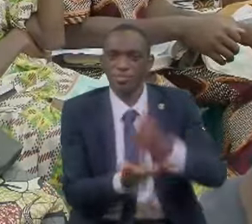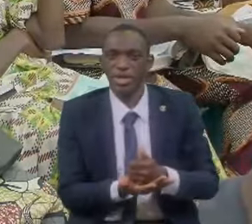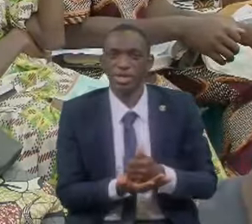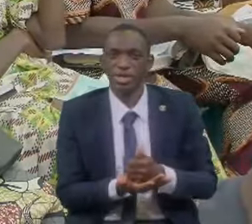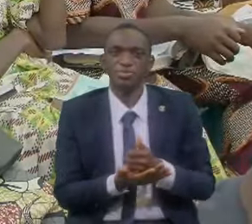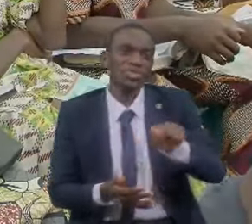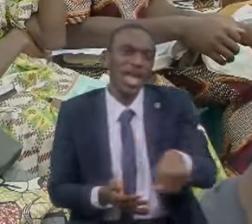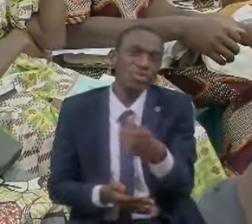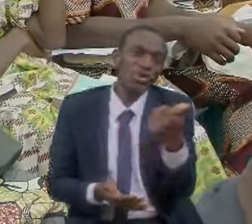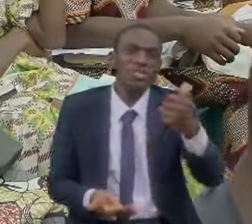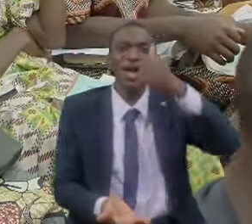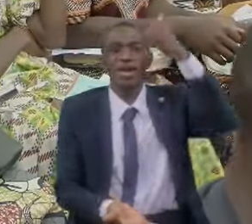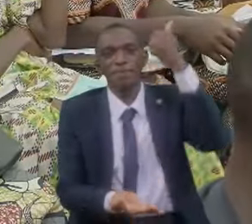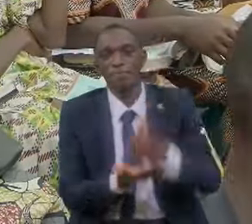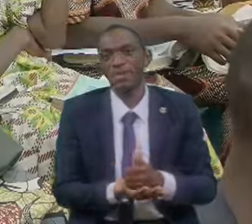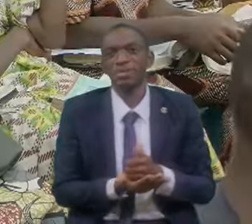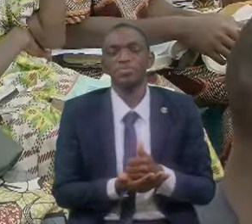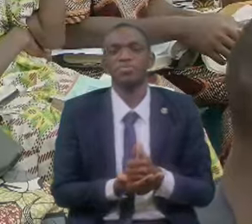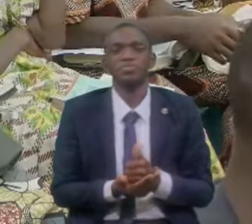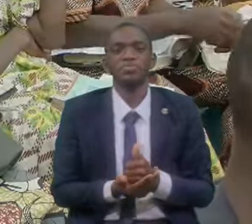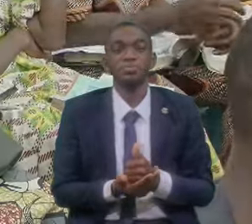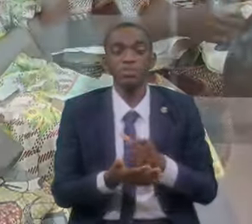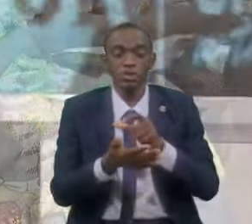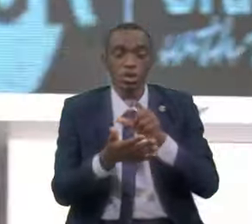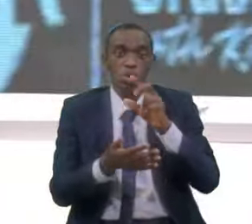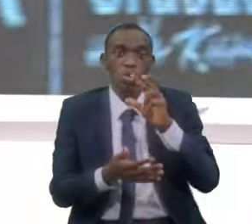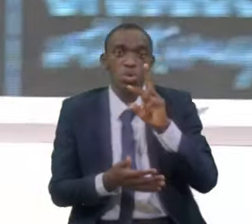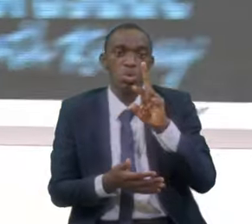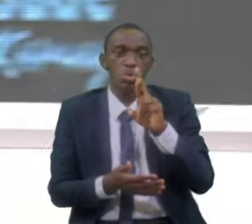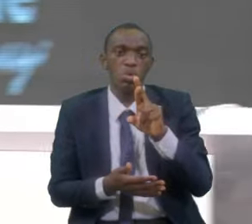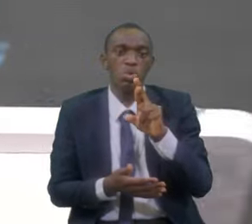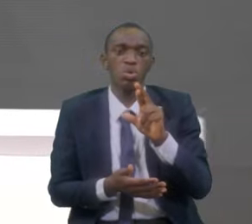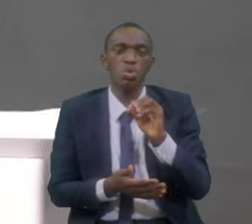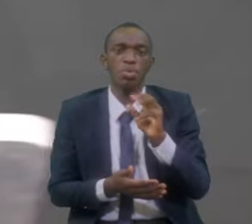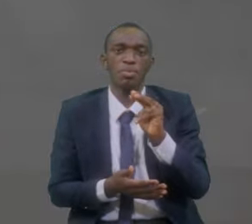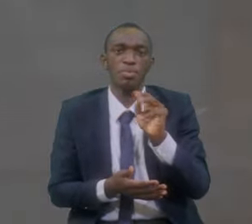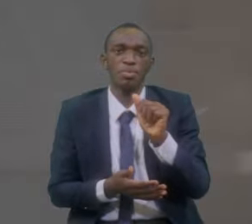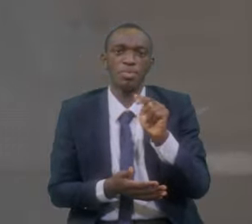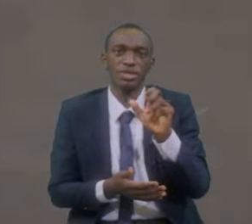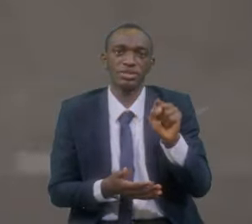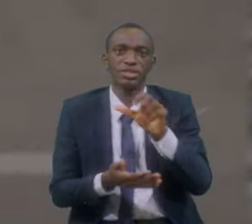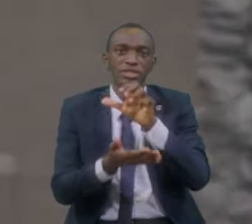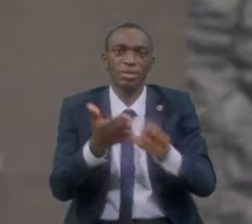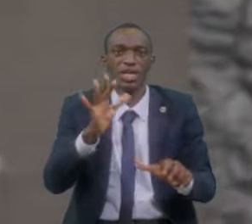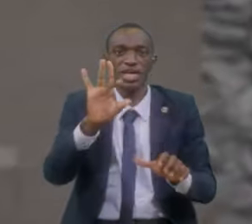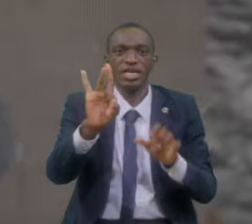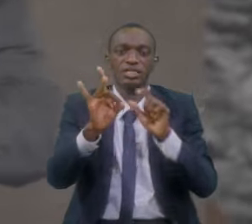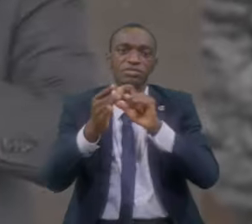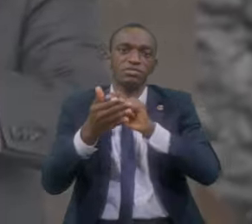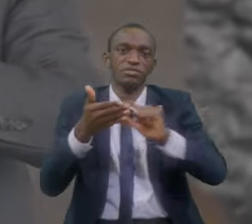Another amen. Amen. Romans chapter 8, I'm looking at verse 2. In Romans chapter